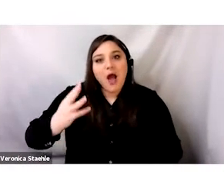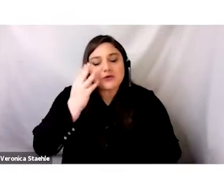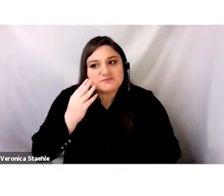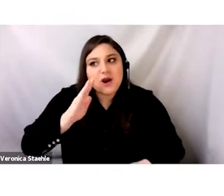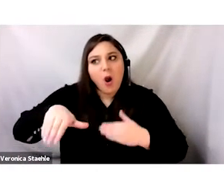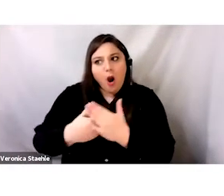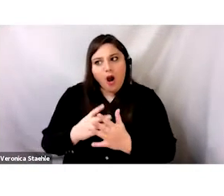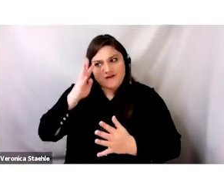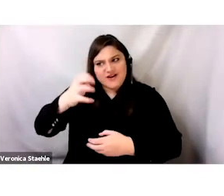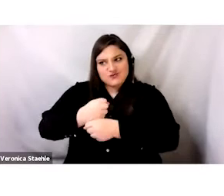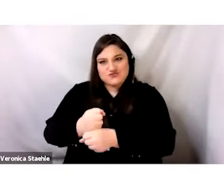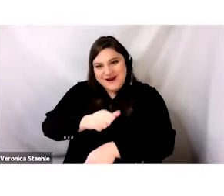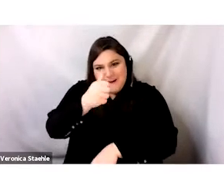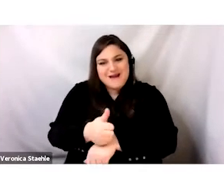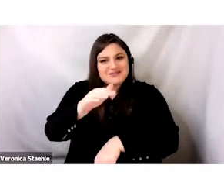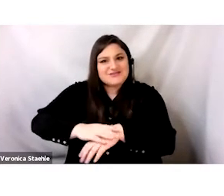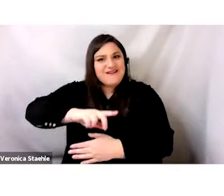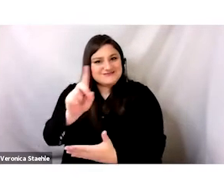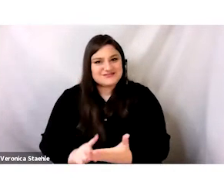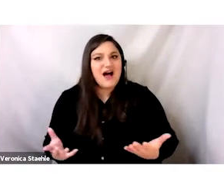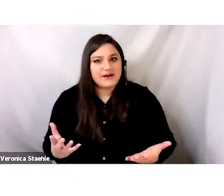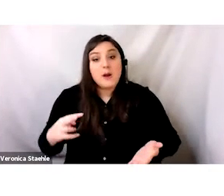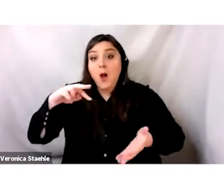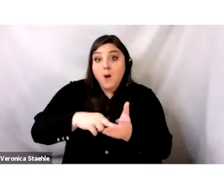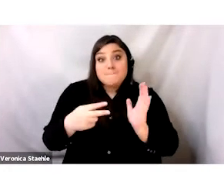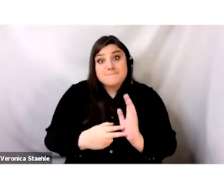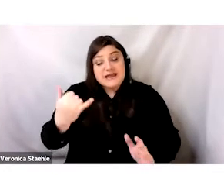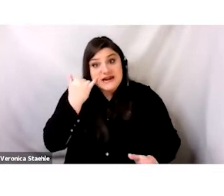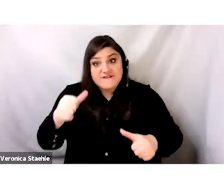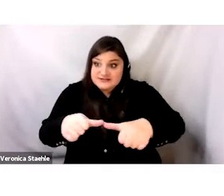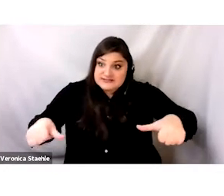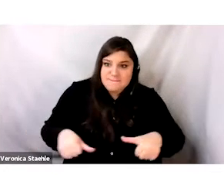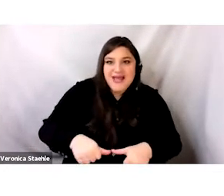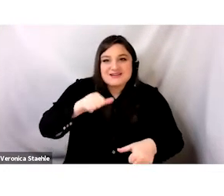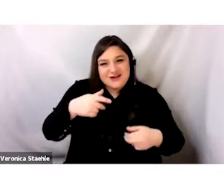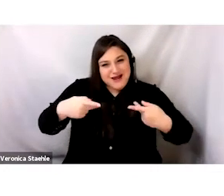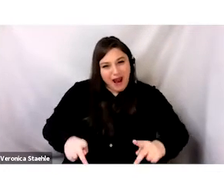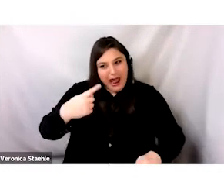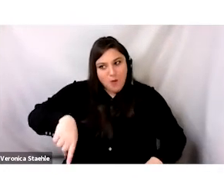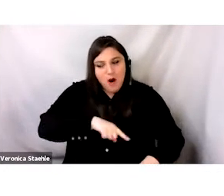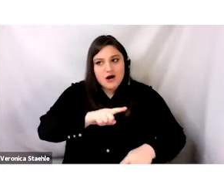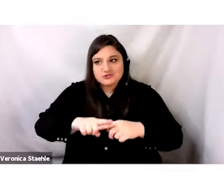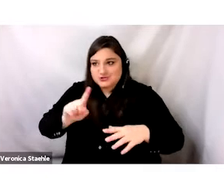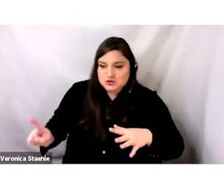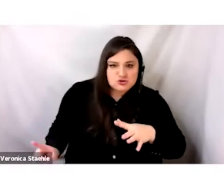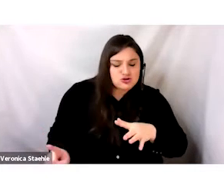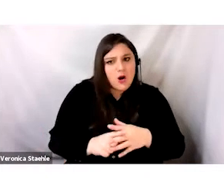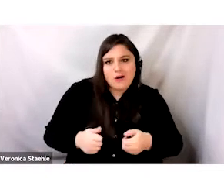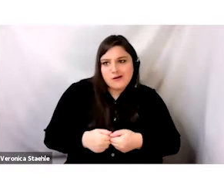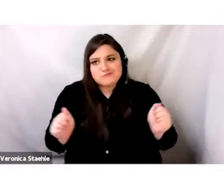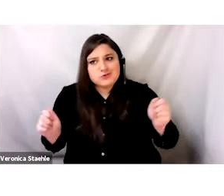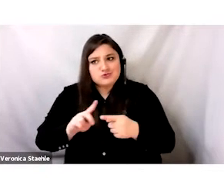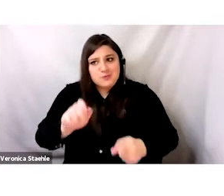design. And if we are in spaces that don't allow us to authentically show up as our full selves, then create our own